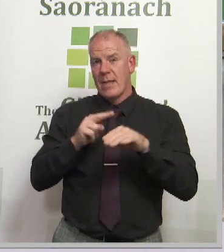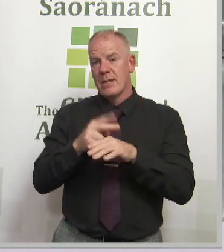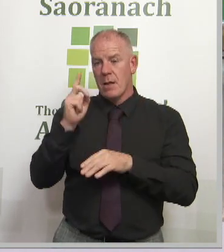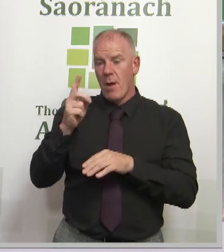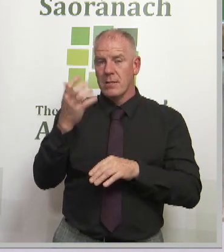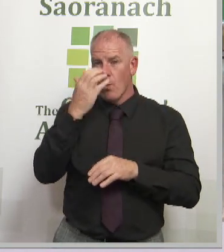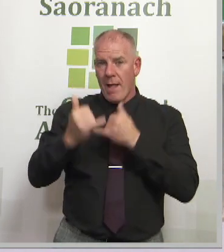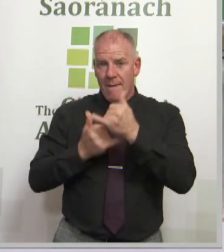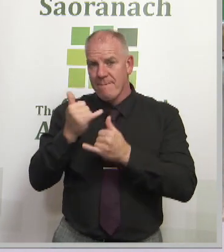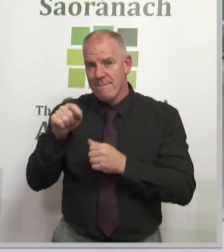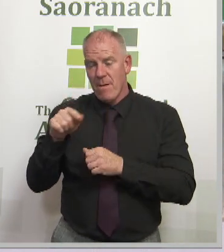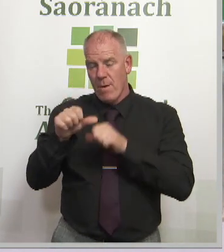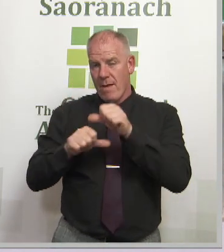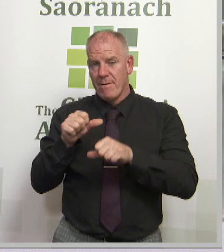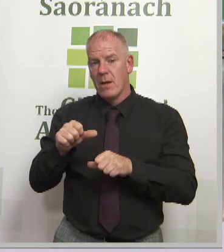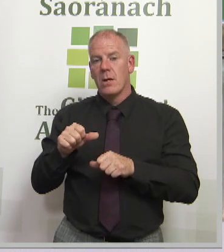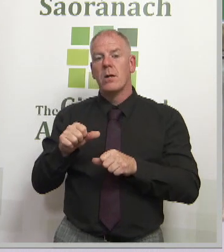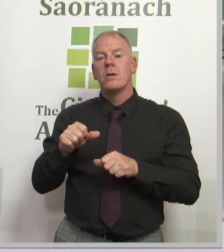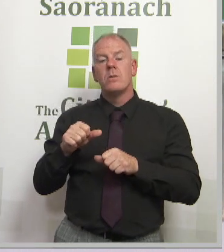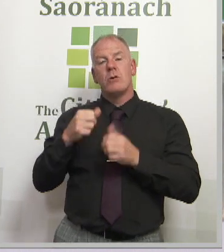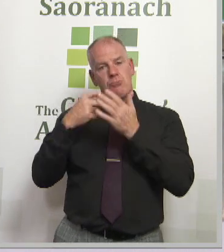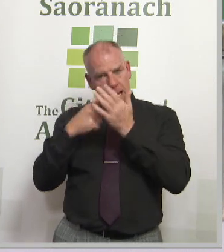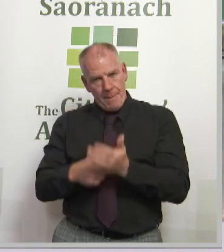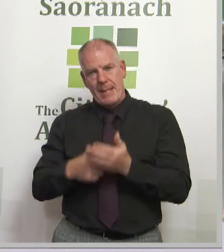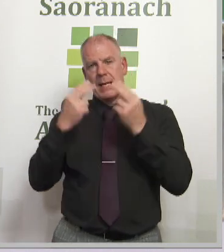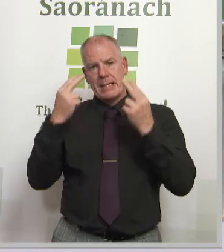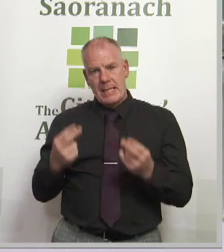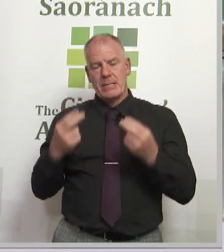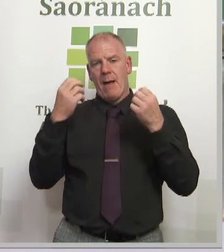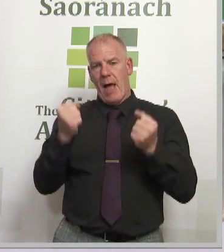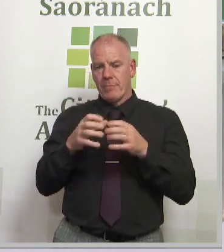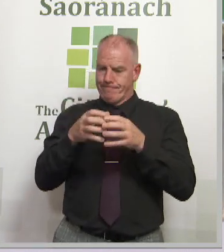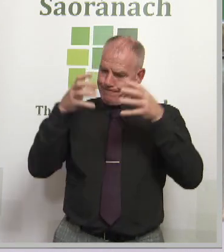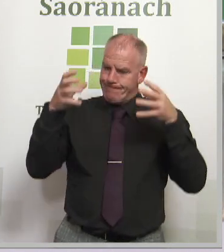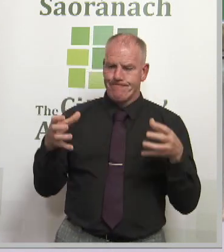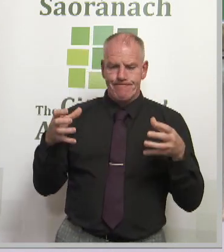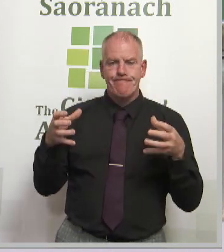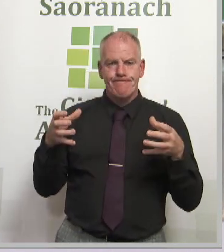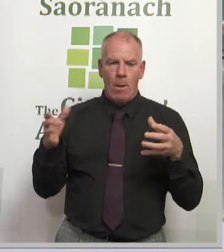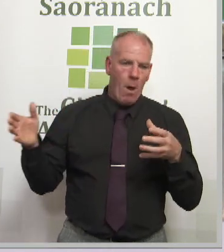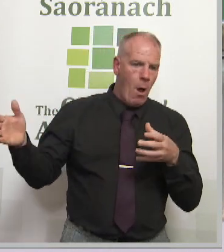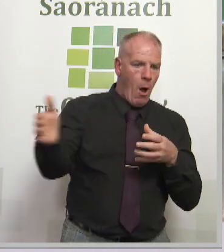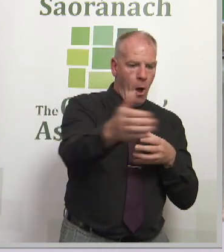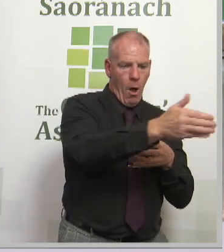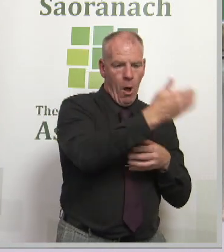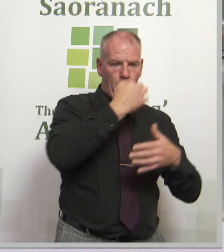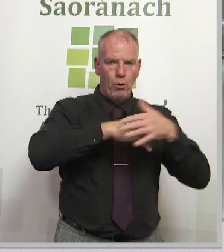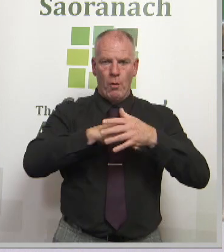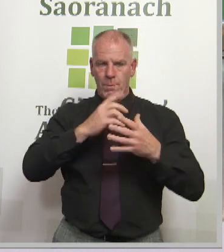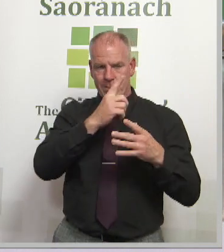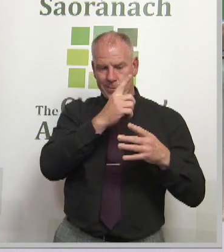we recommended, Jane Stout and I, that there needs to be a strong cross-governmental structure. And to give an